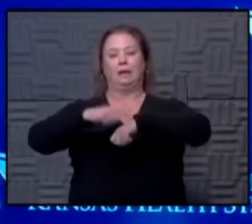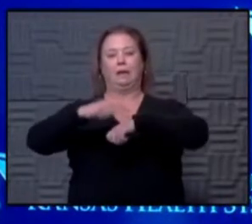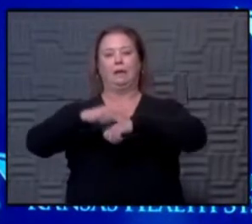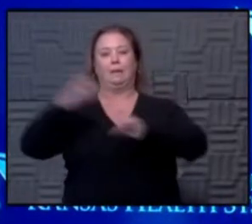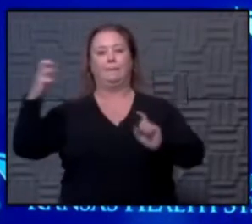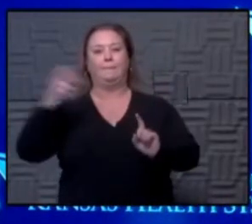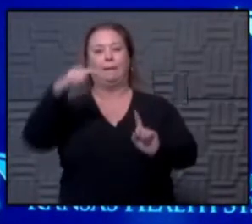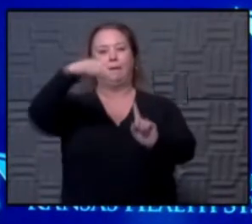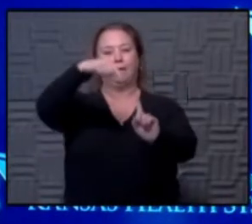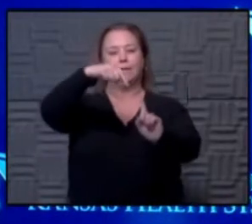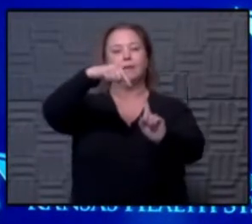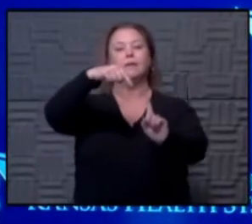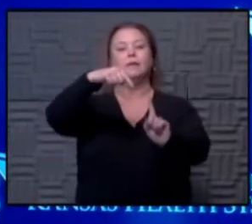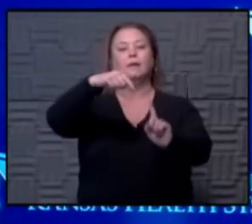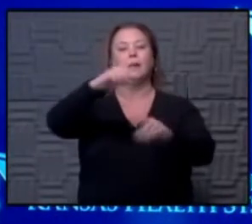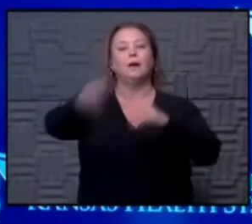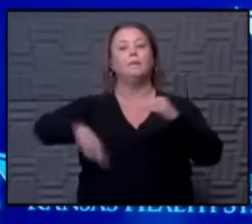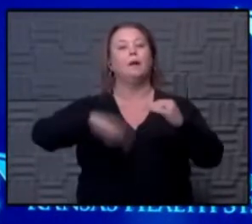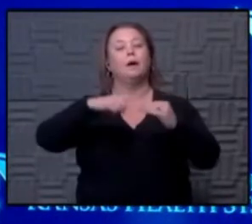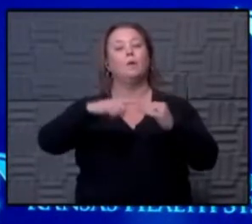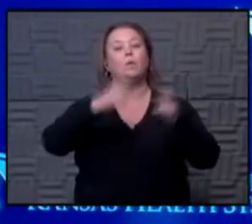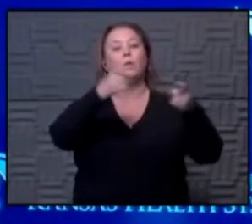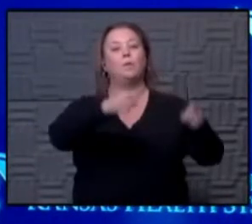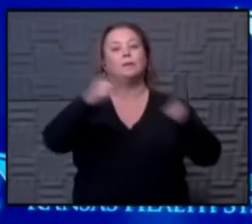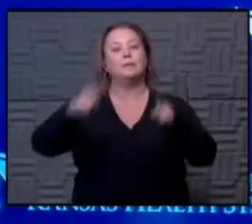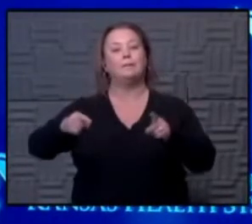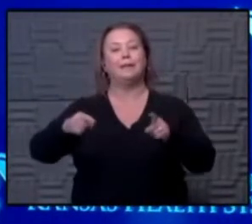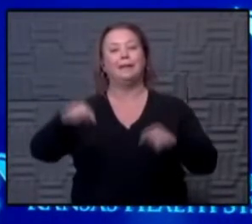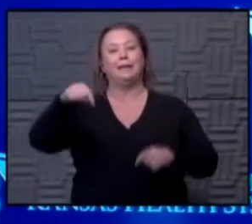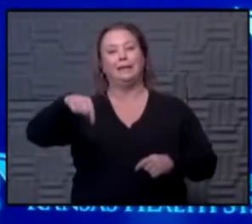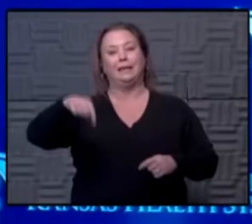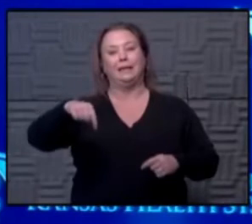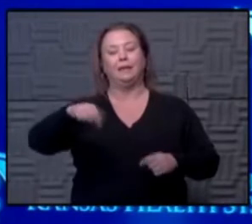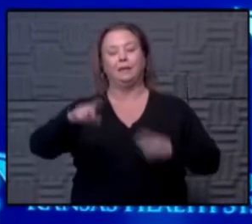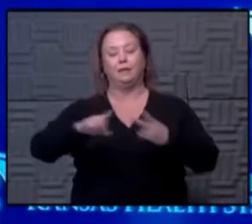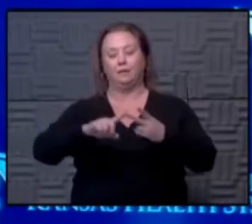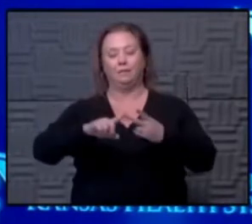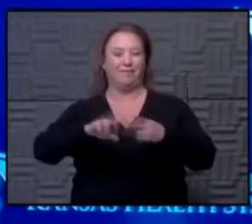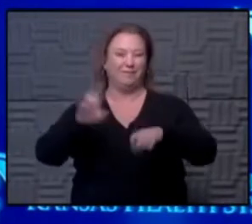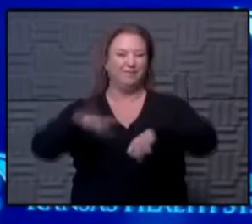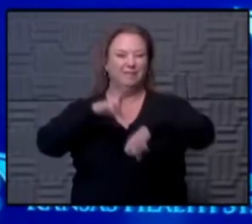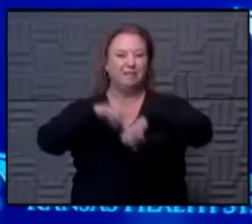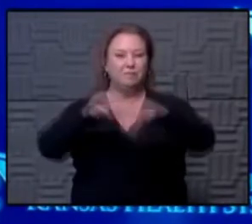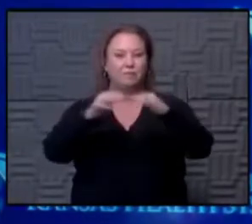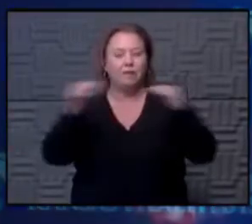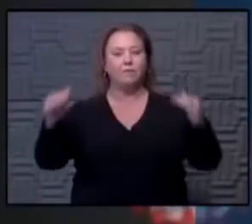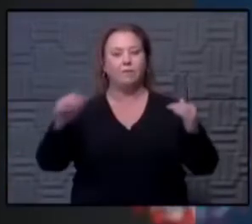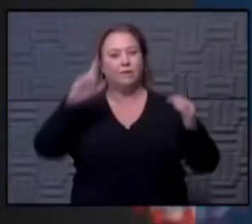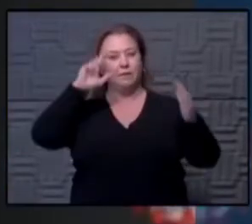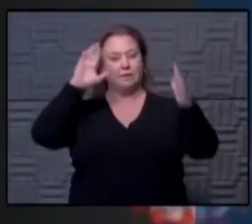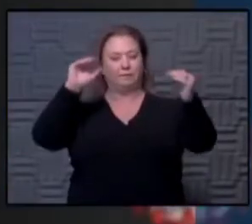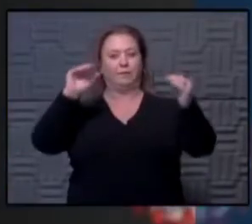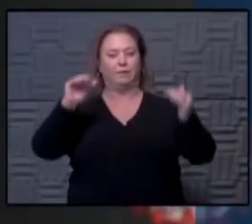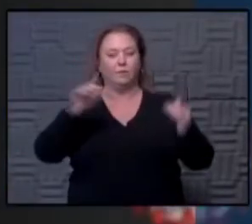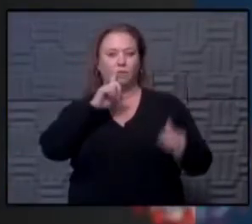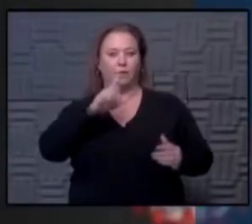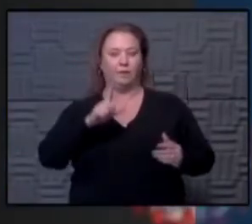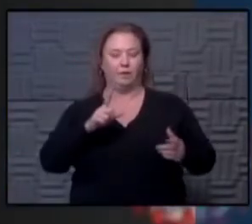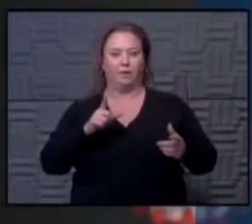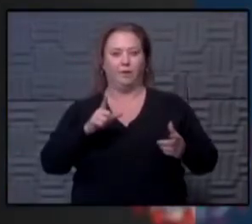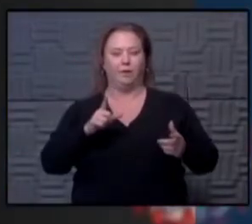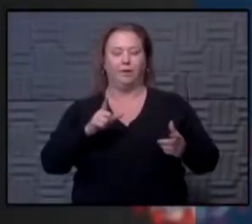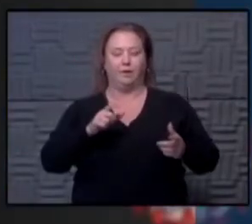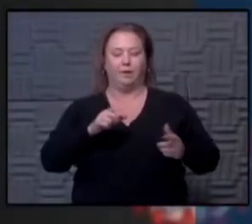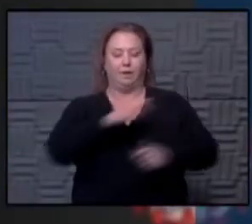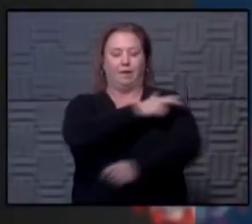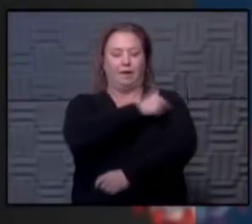to that conversation before we do about what's happening here, what's happening at the national level, and what we anticipate. As Dana said, we're really dealing with